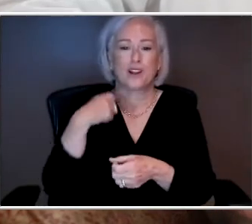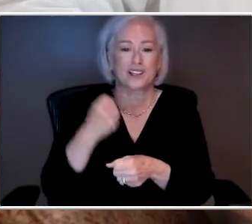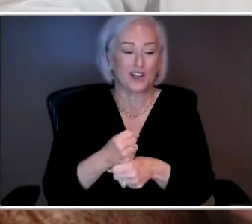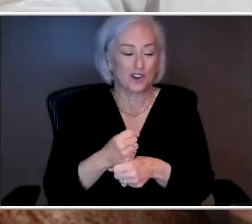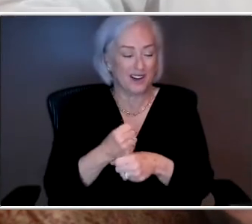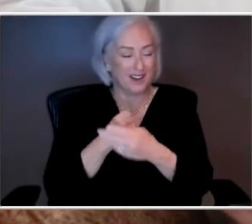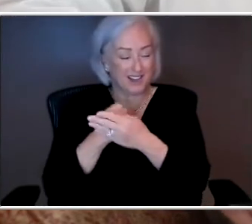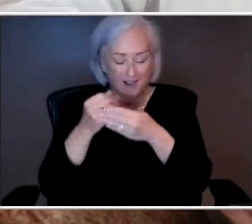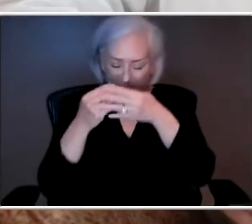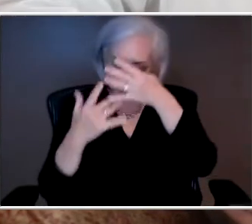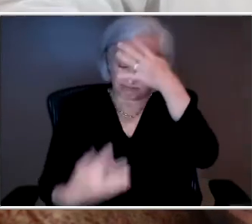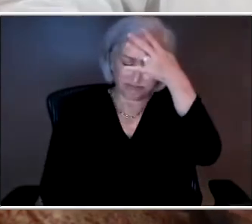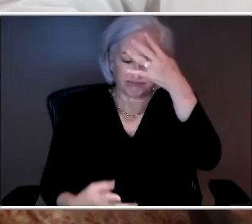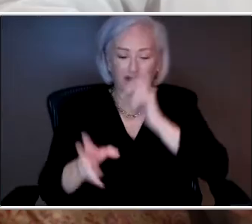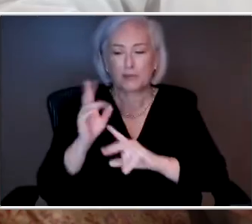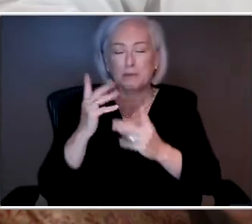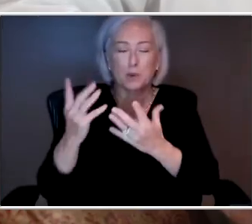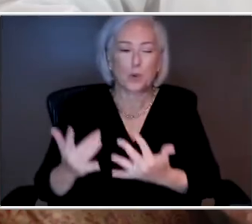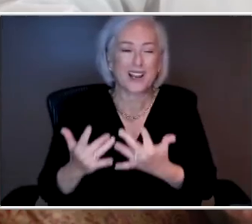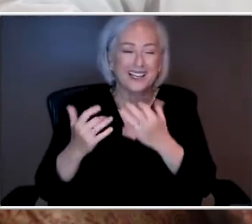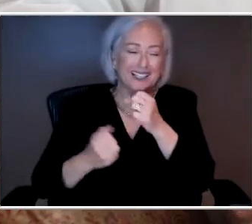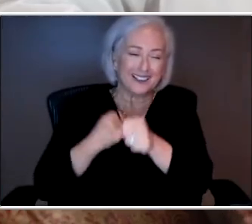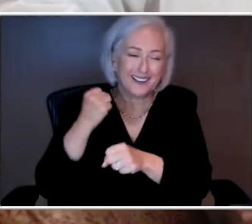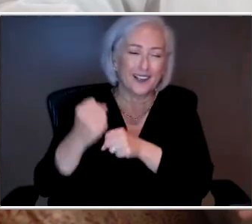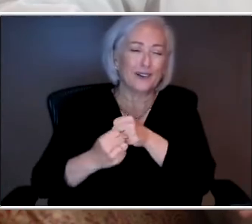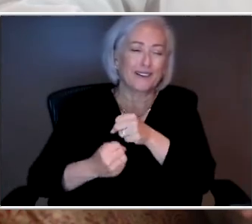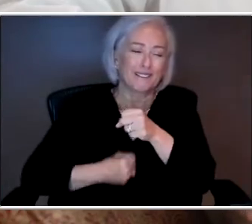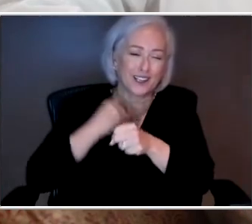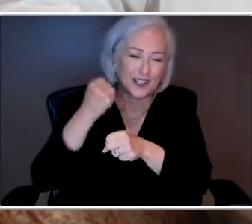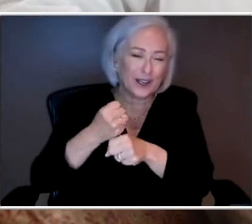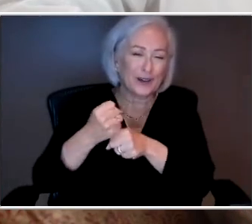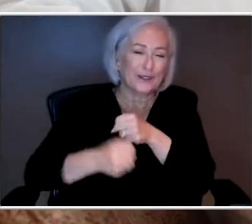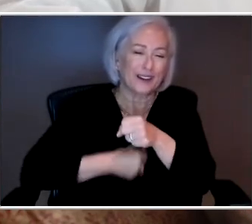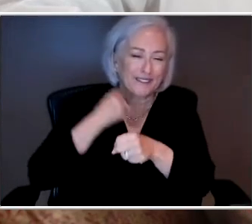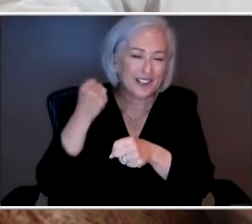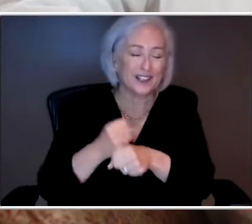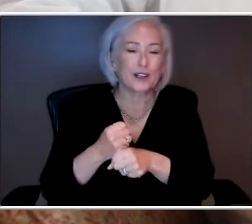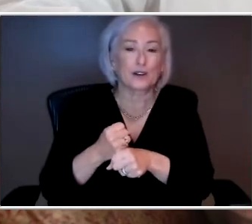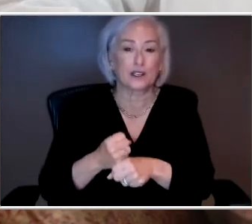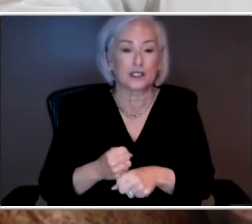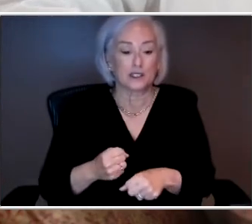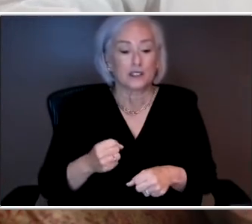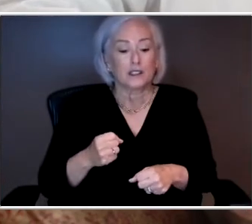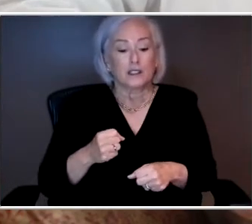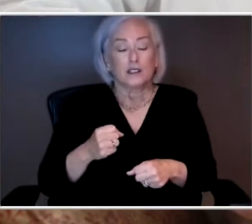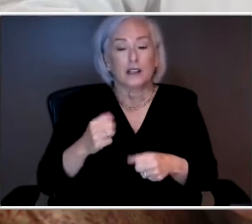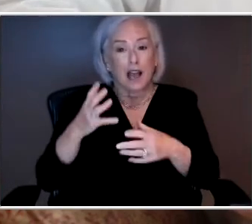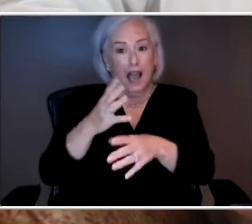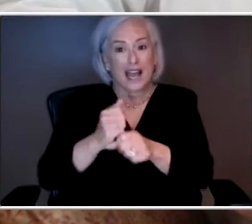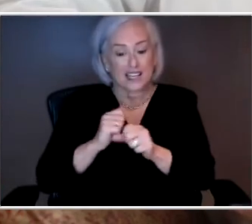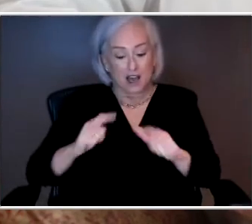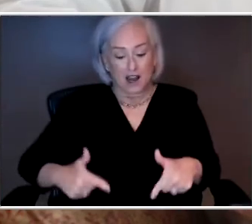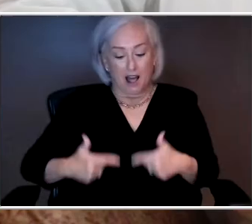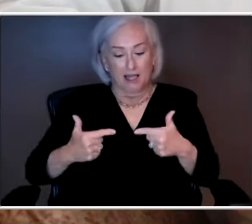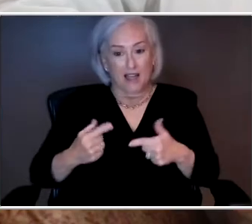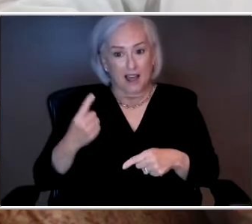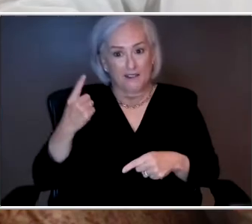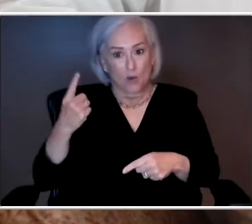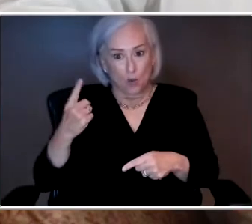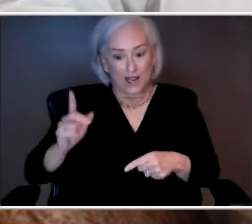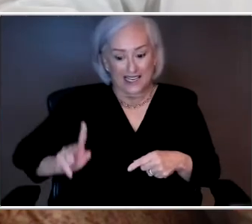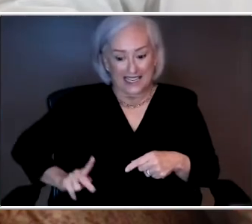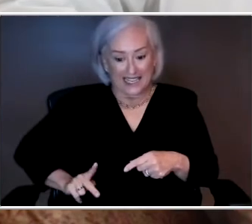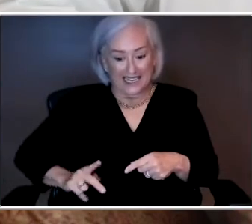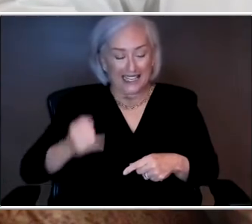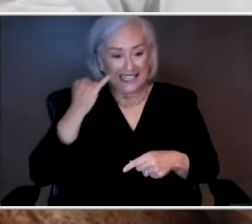for them, and to get a live one too, because I was told if I'd had one from a deceased person when I was real